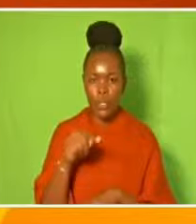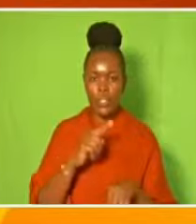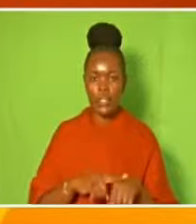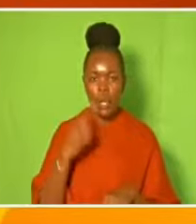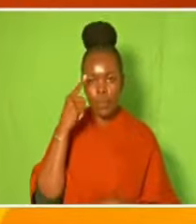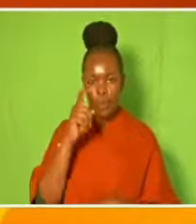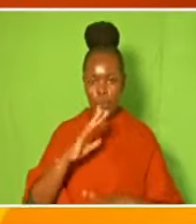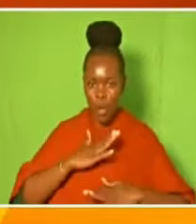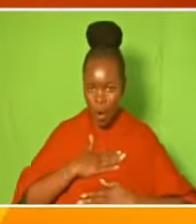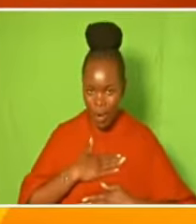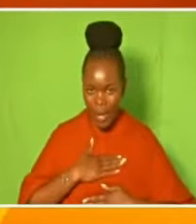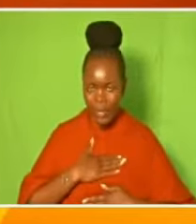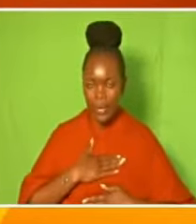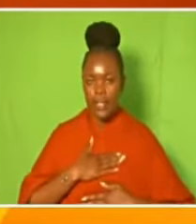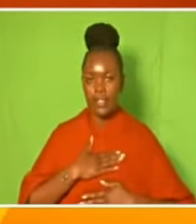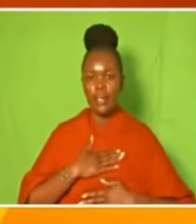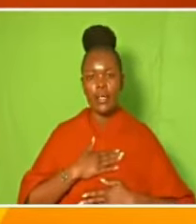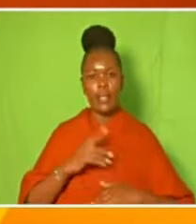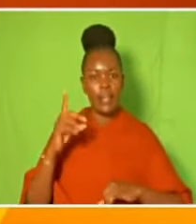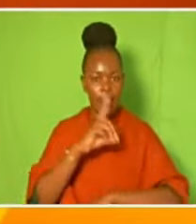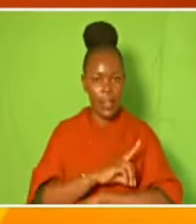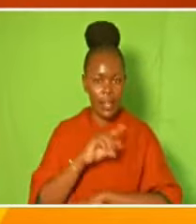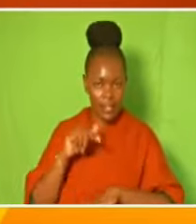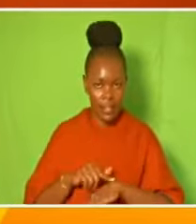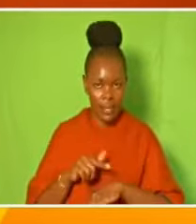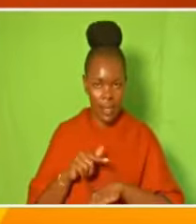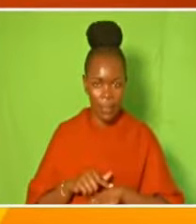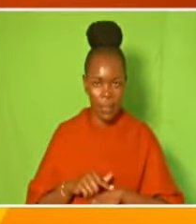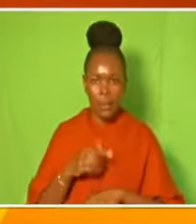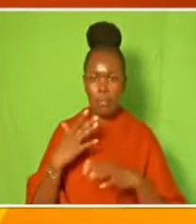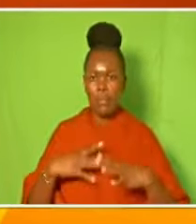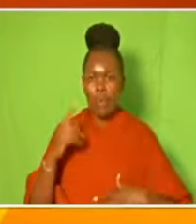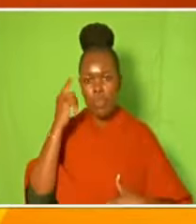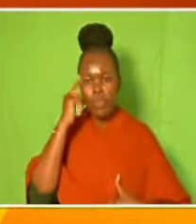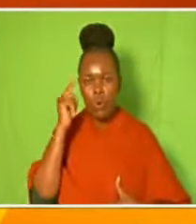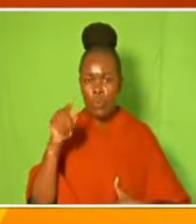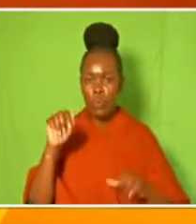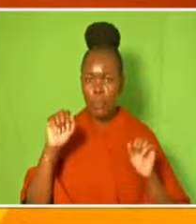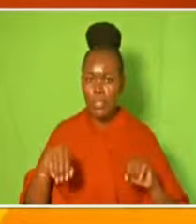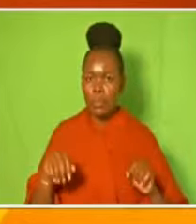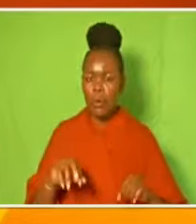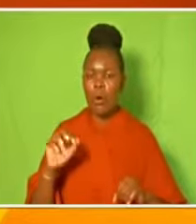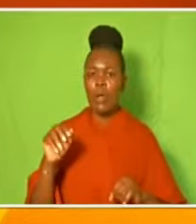honored. Mchana kabisa. They thought you could be humiliated